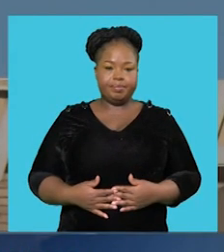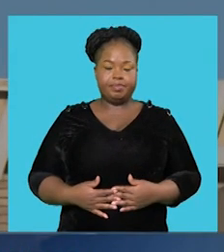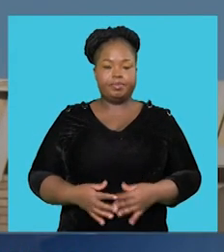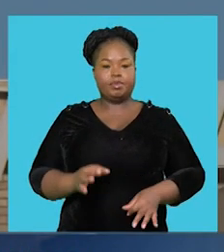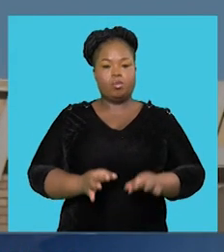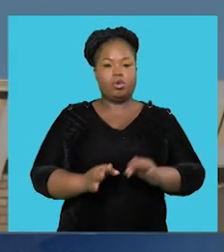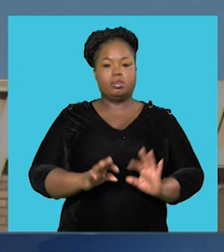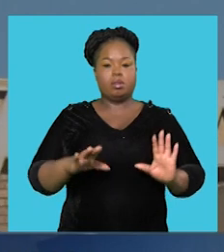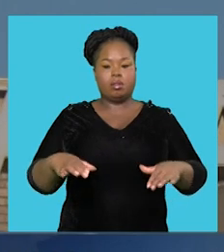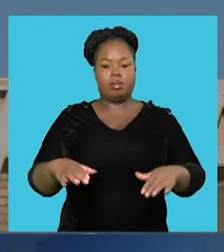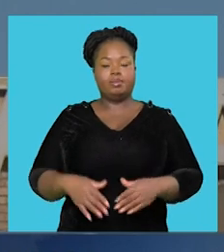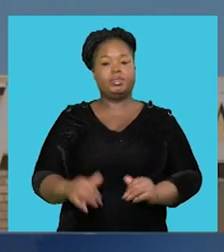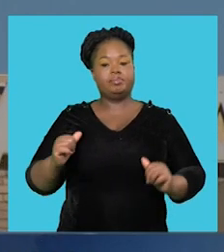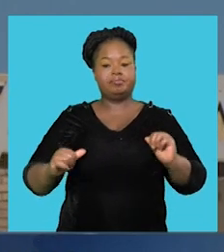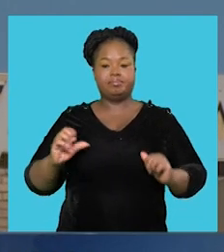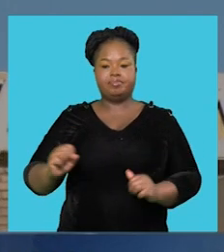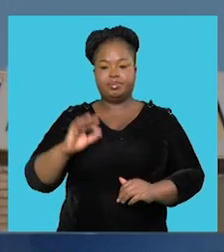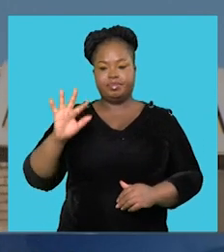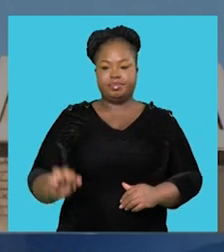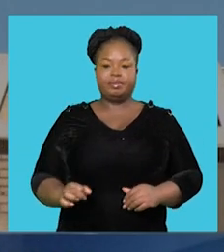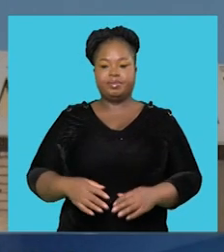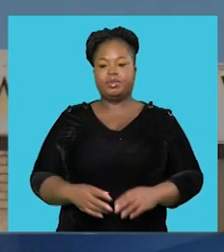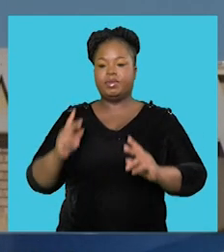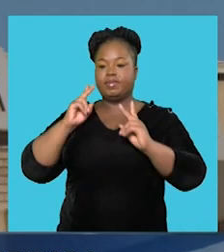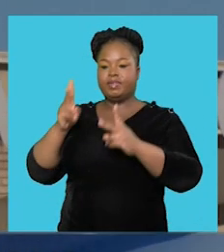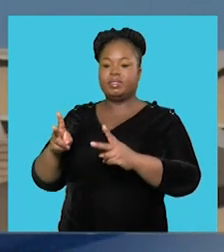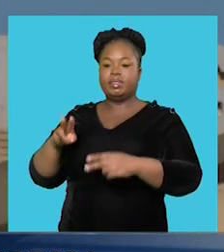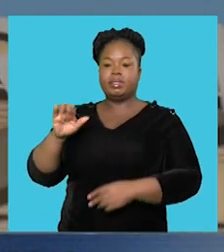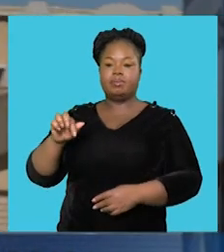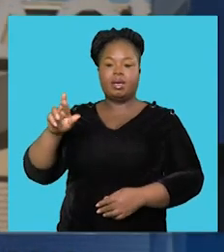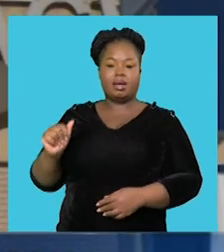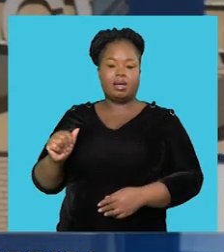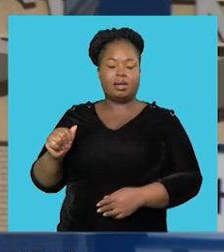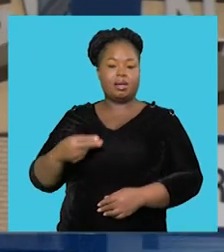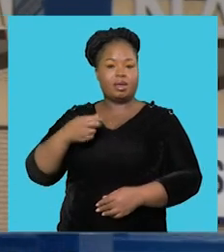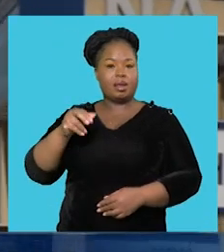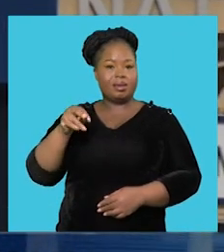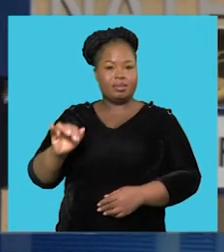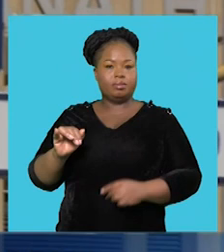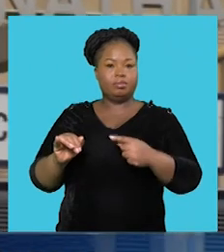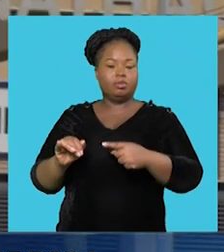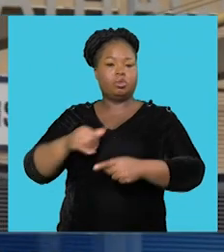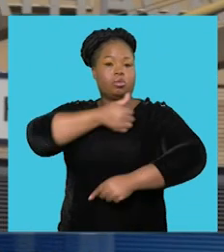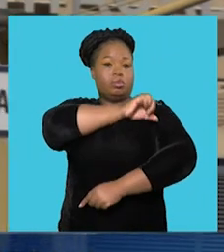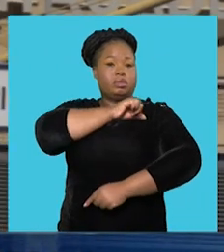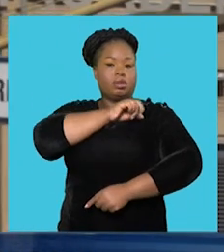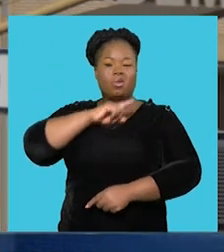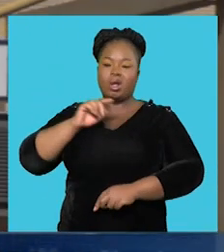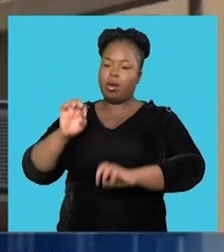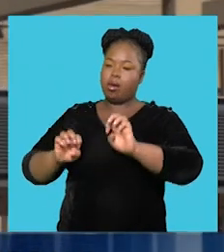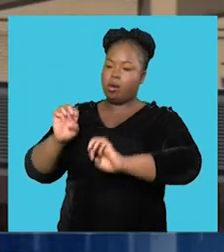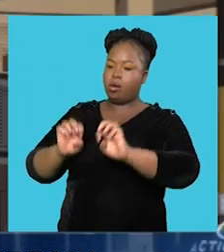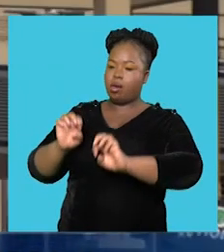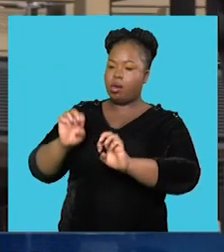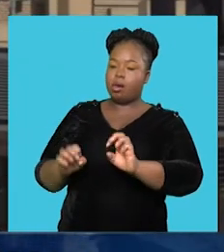Iqela lezopolitiko i-Action SA lityelele isibhedlele iChris, Hani Baragwanath ukwenza uhlolo malunga neengxelo